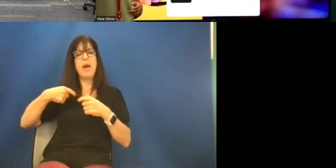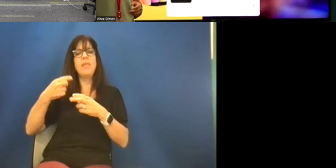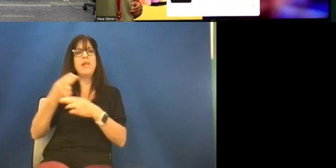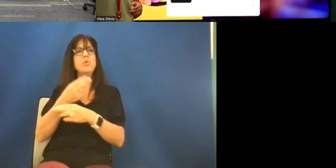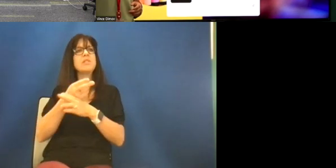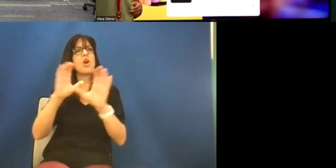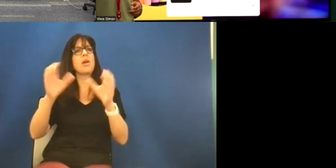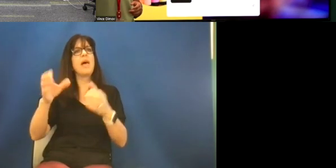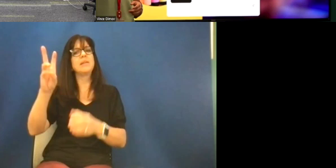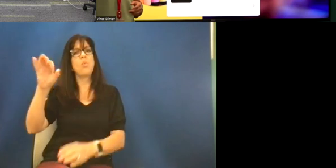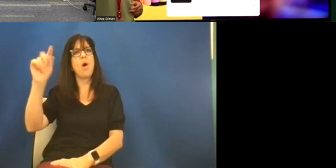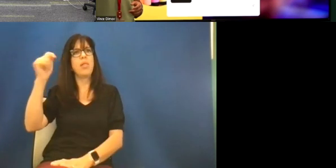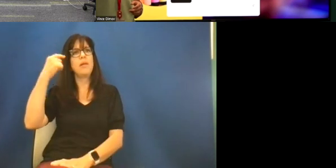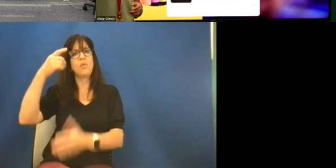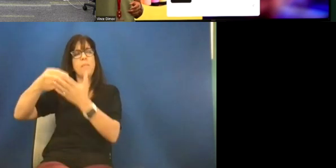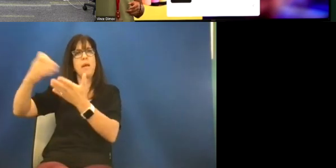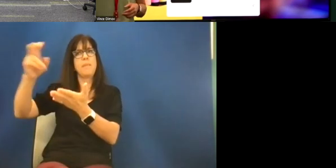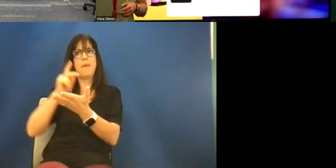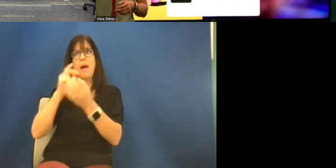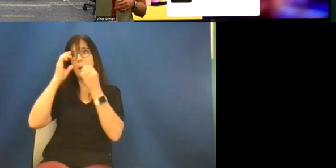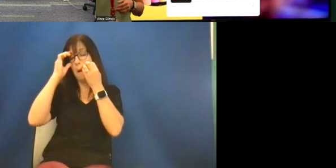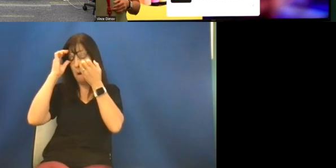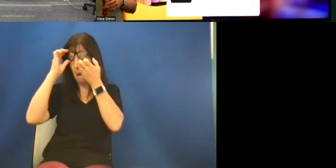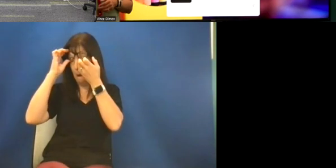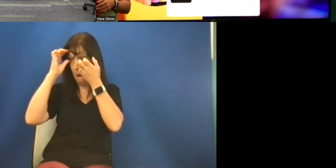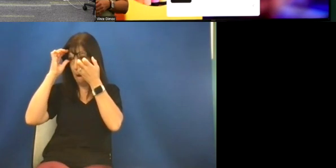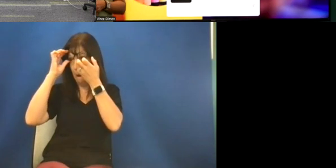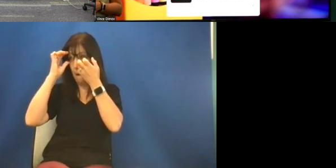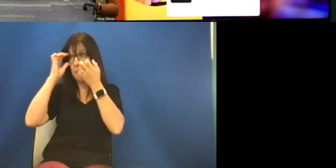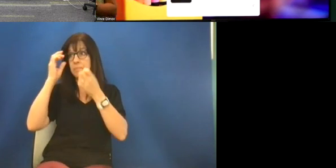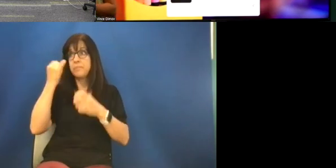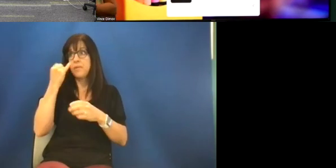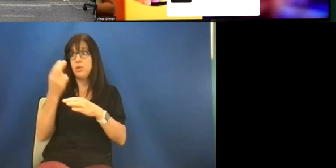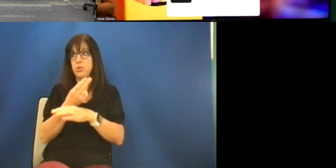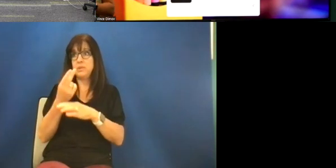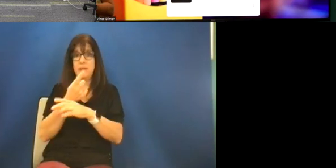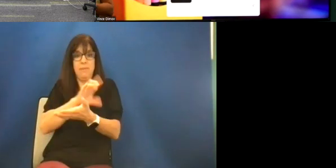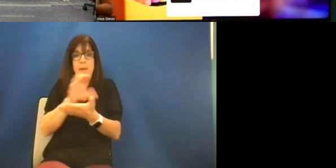there you go. It's convenient. Okay. I think if you're just using the amount of students.